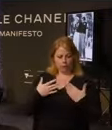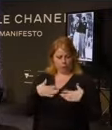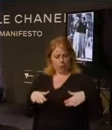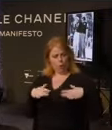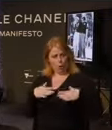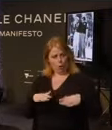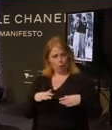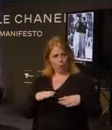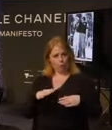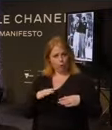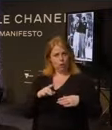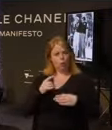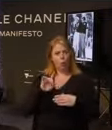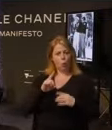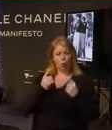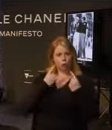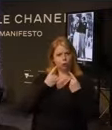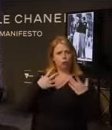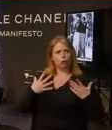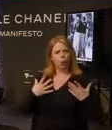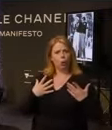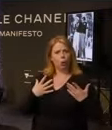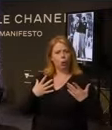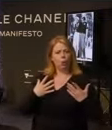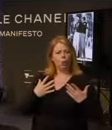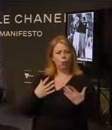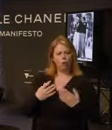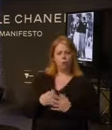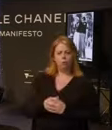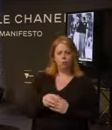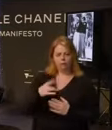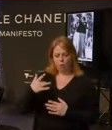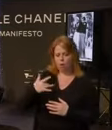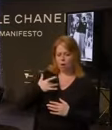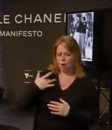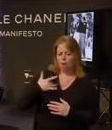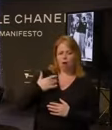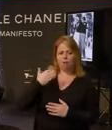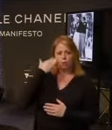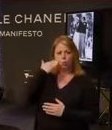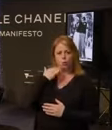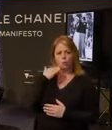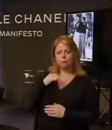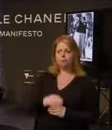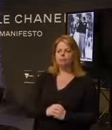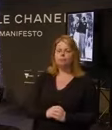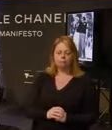actually what it symbolized in terms of living a life as a woman. I mean, it almost